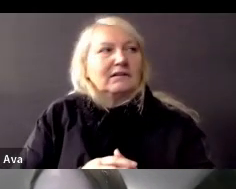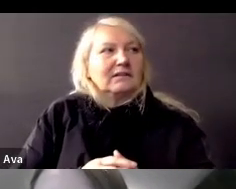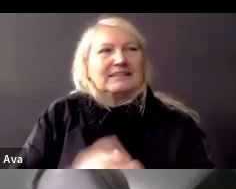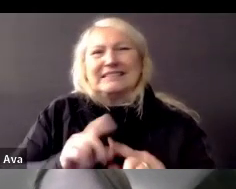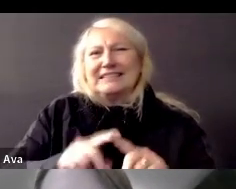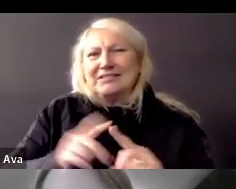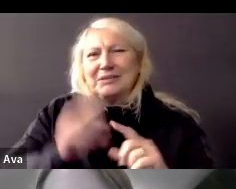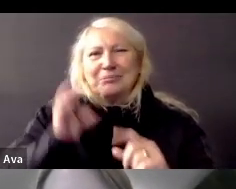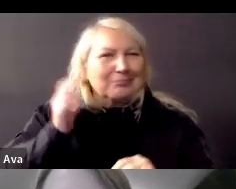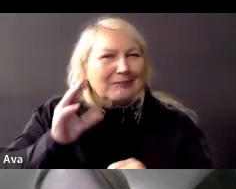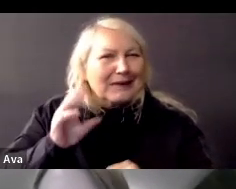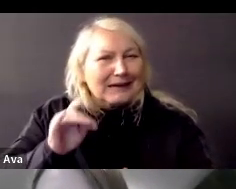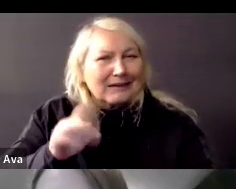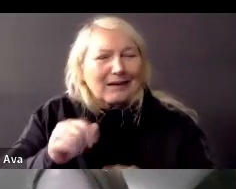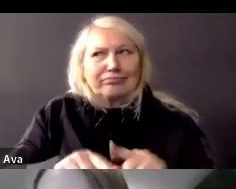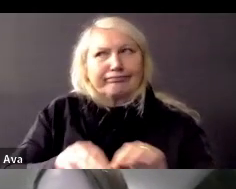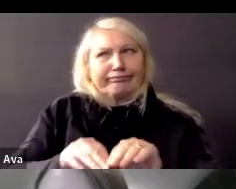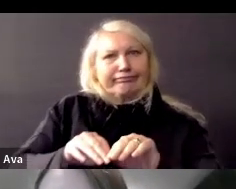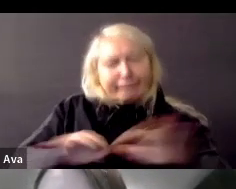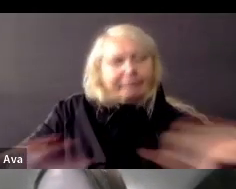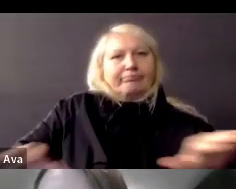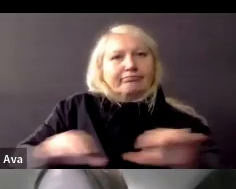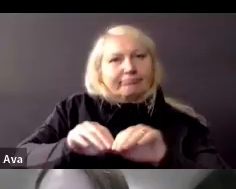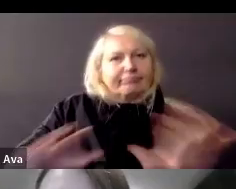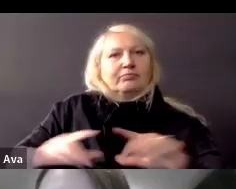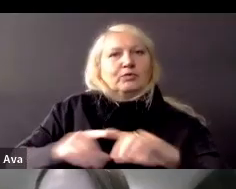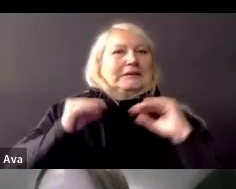as to reach a broad